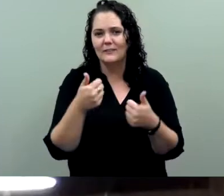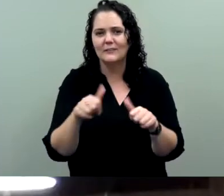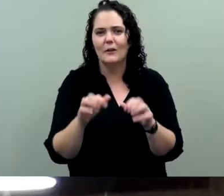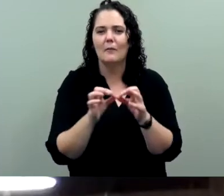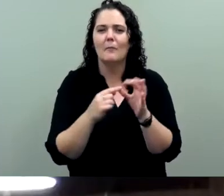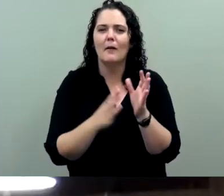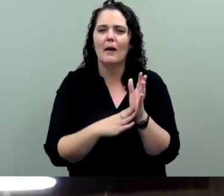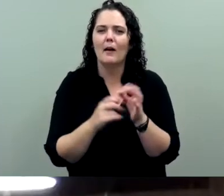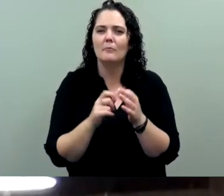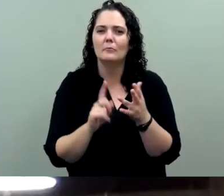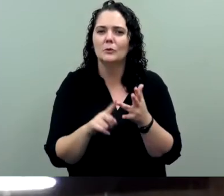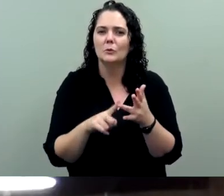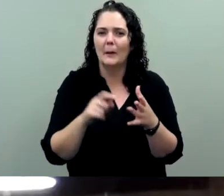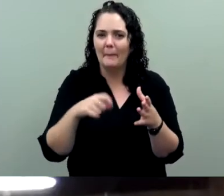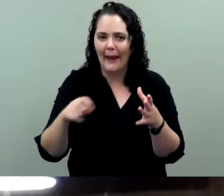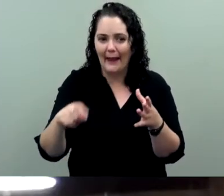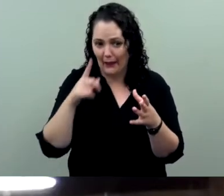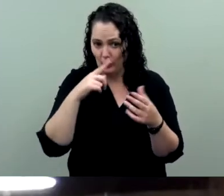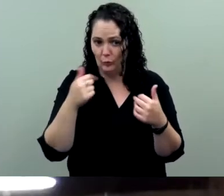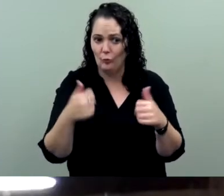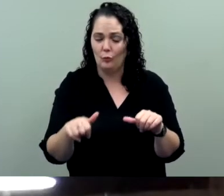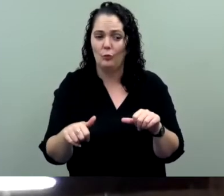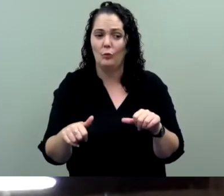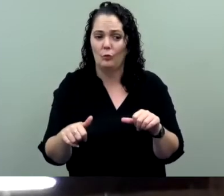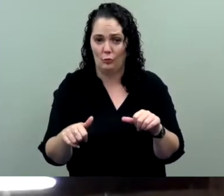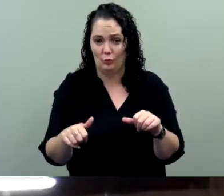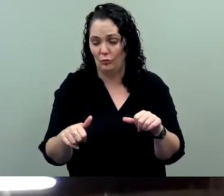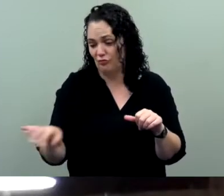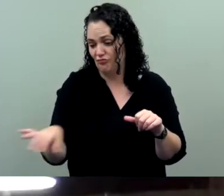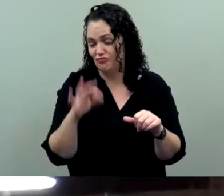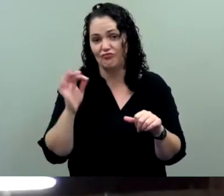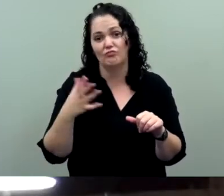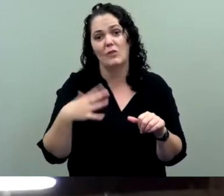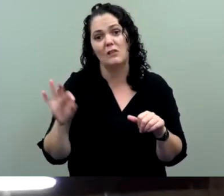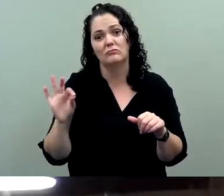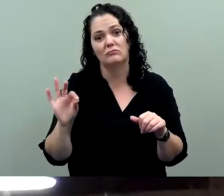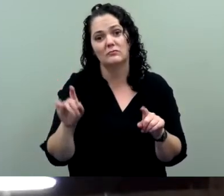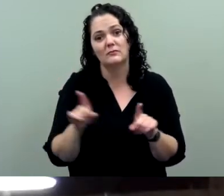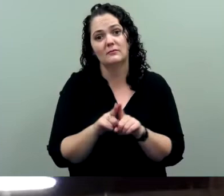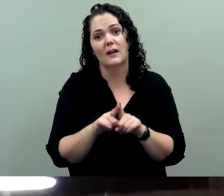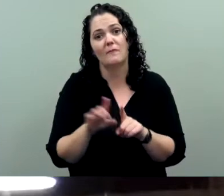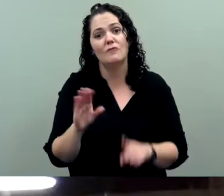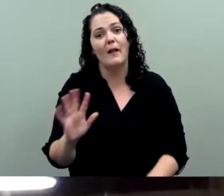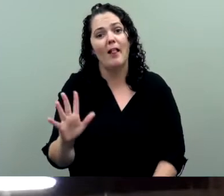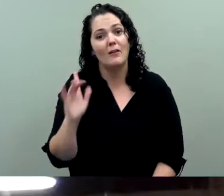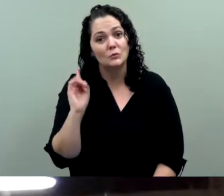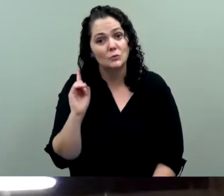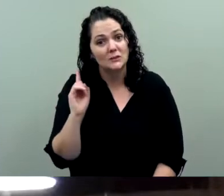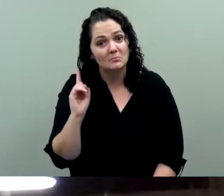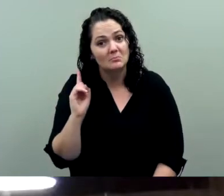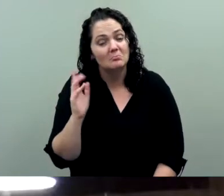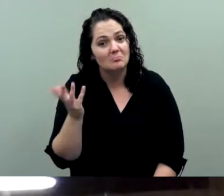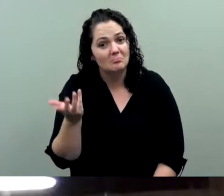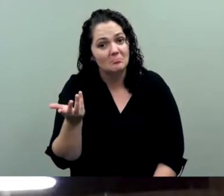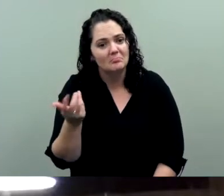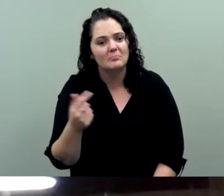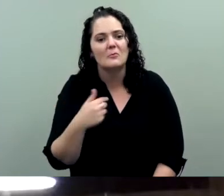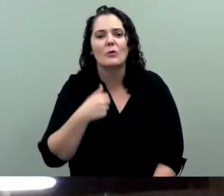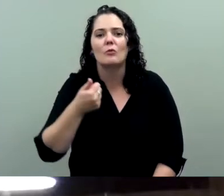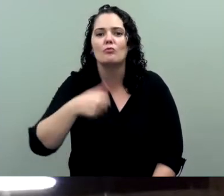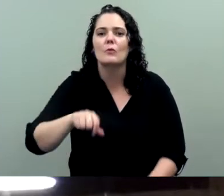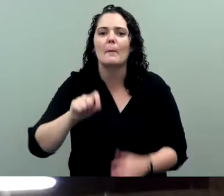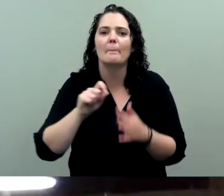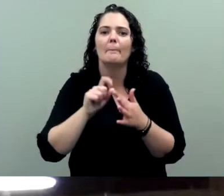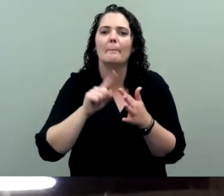if you have that now, you can also pull out one of those bamboo pens you made last week. You'll see me, I'm going to use a pen, but I'm also